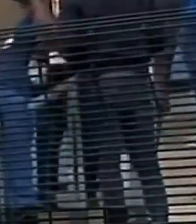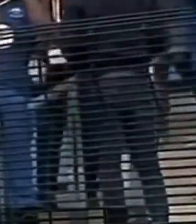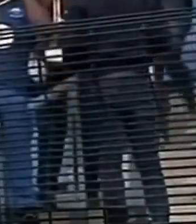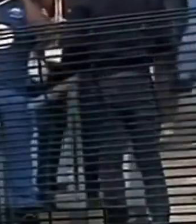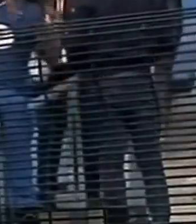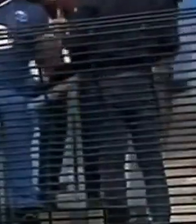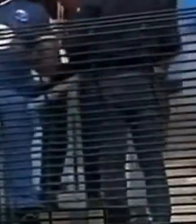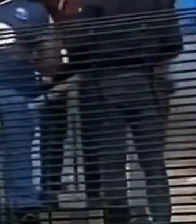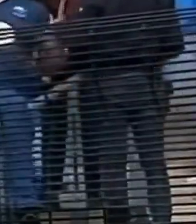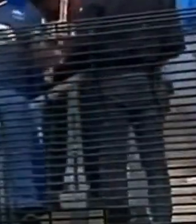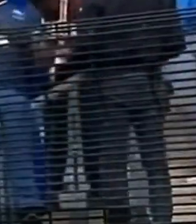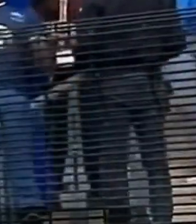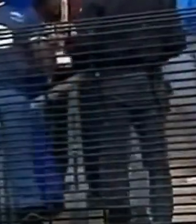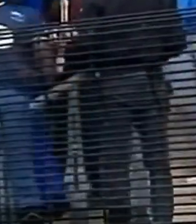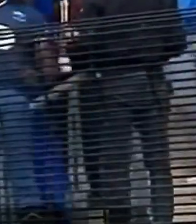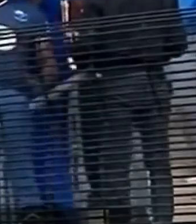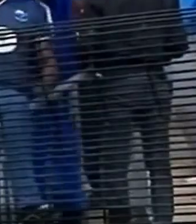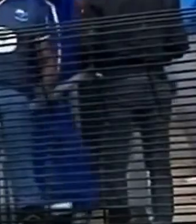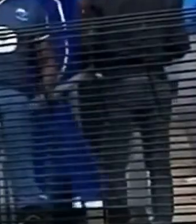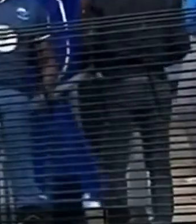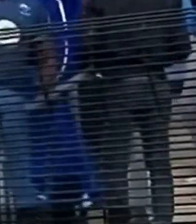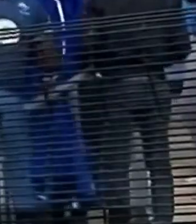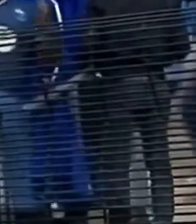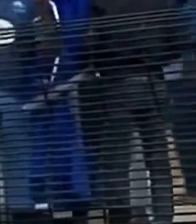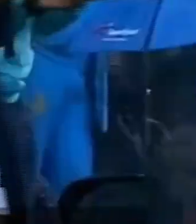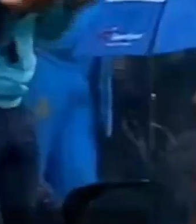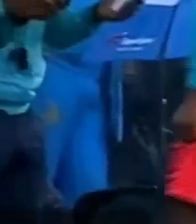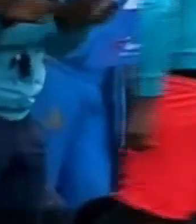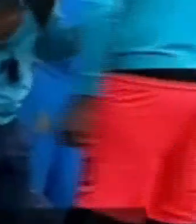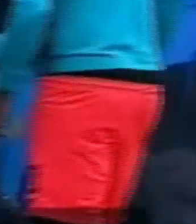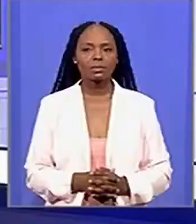back. Second half beckons, and it's going to be a ripper, one